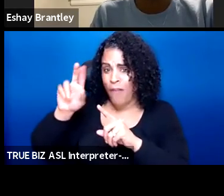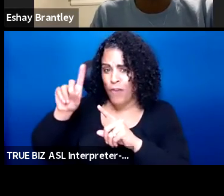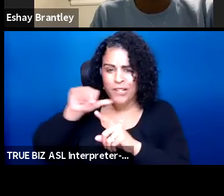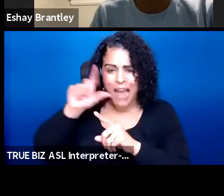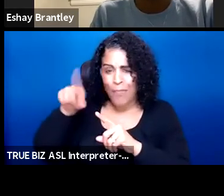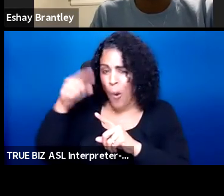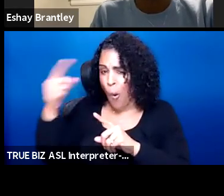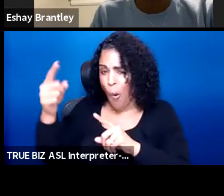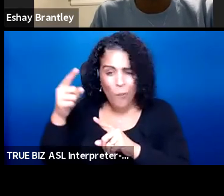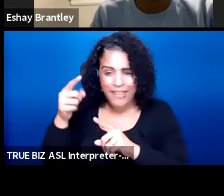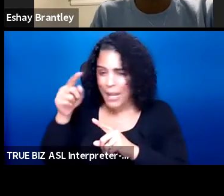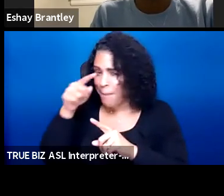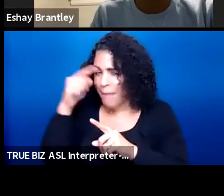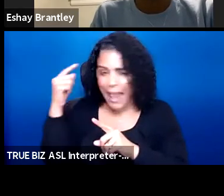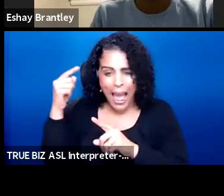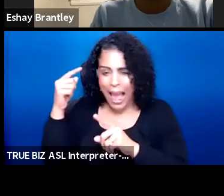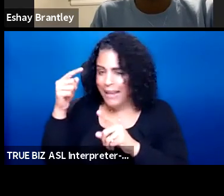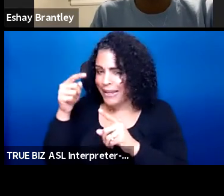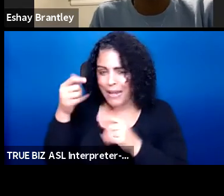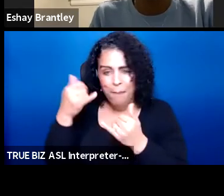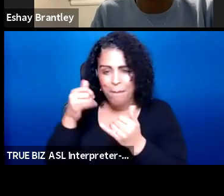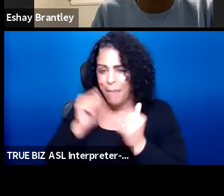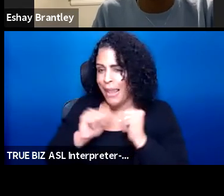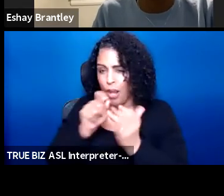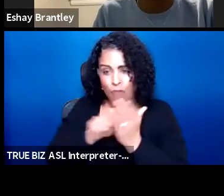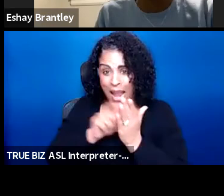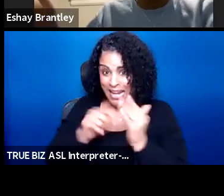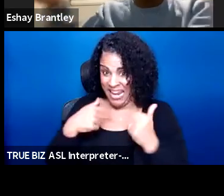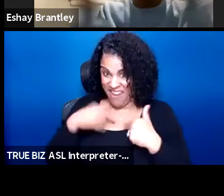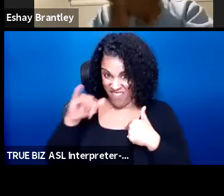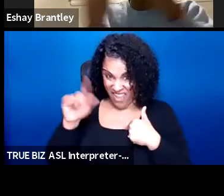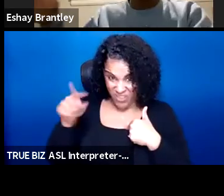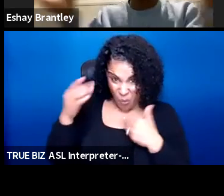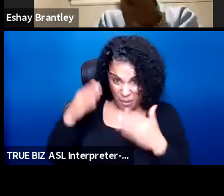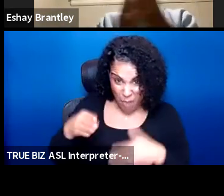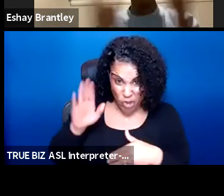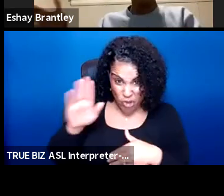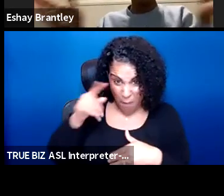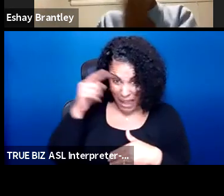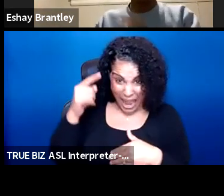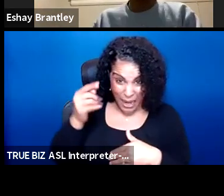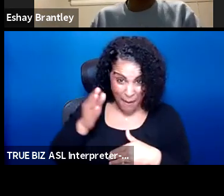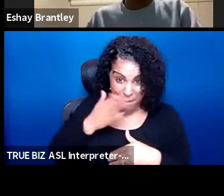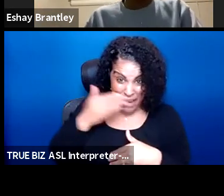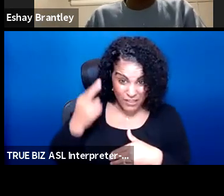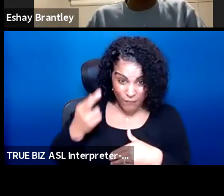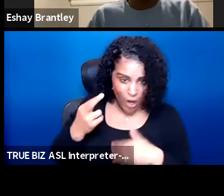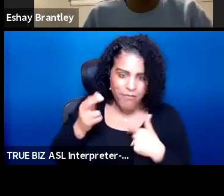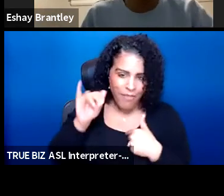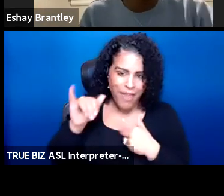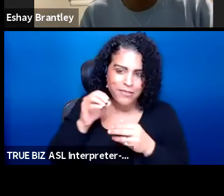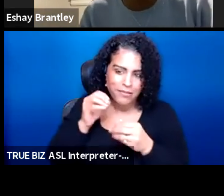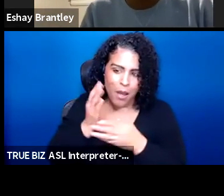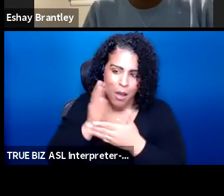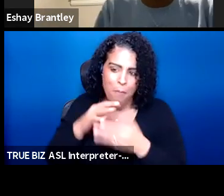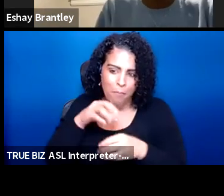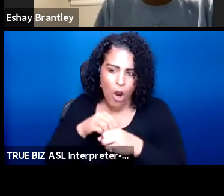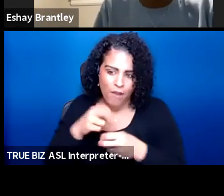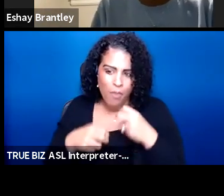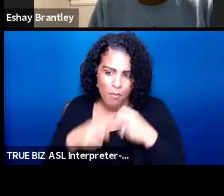company's only Black best friend, you're part of the problem, okay? It's true. And if Miss Saigon is your only,